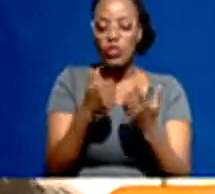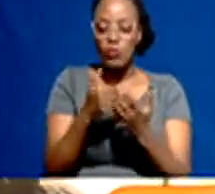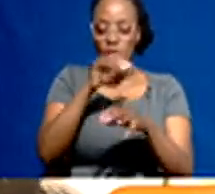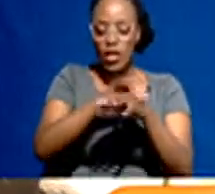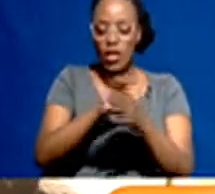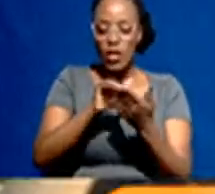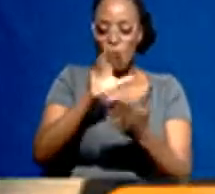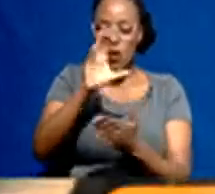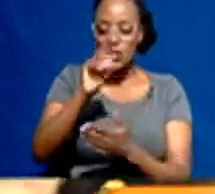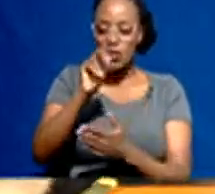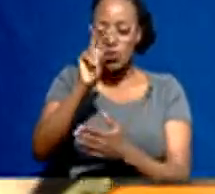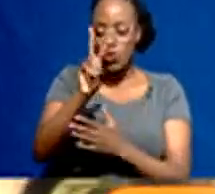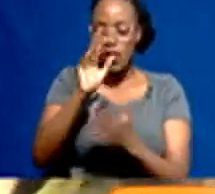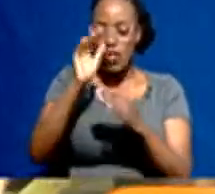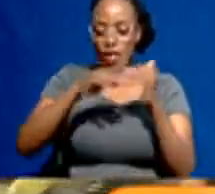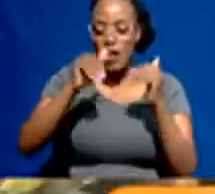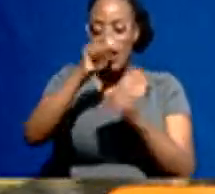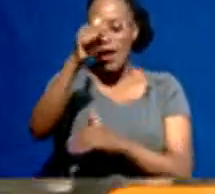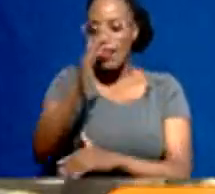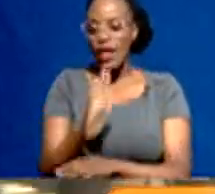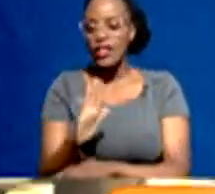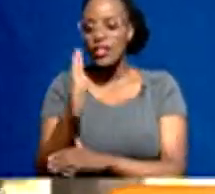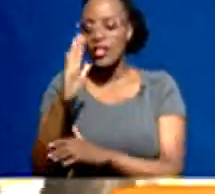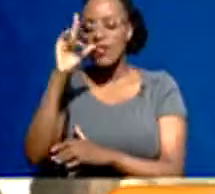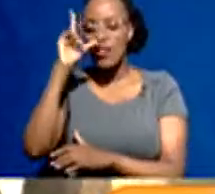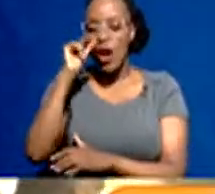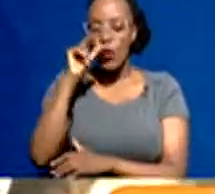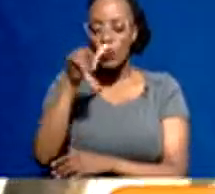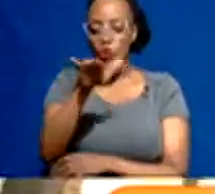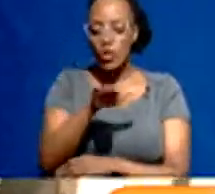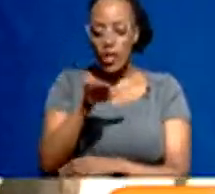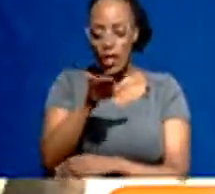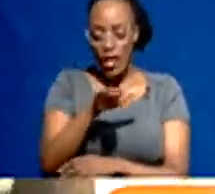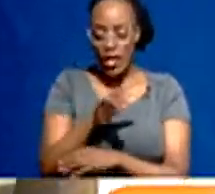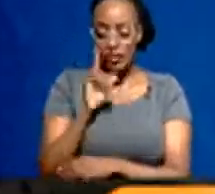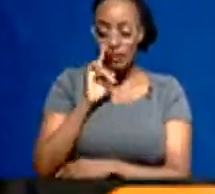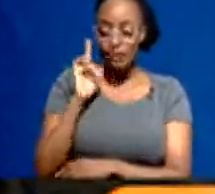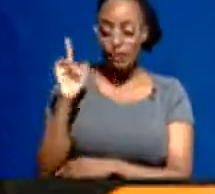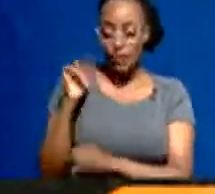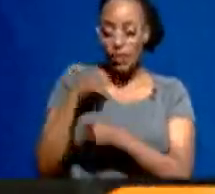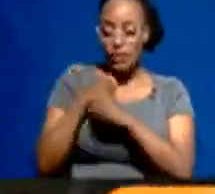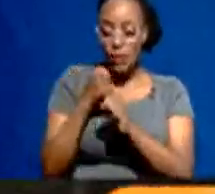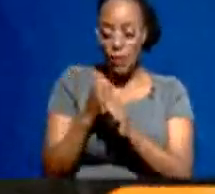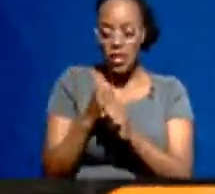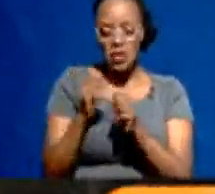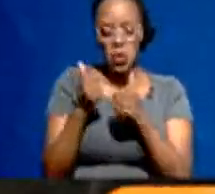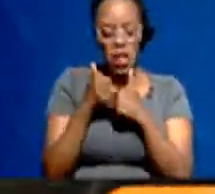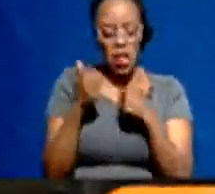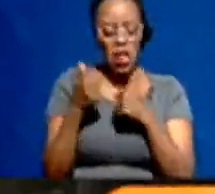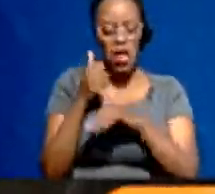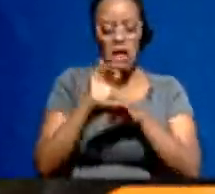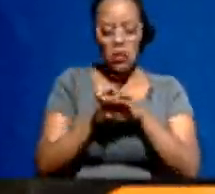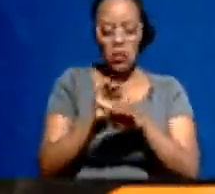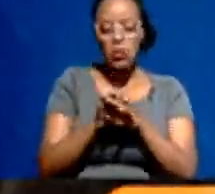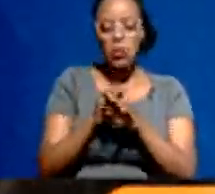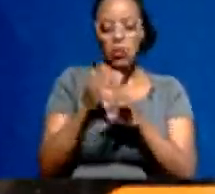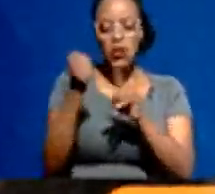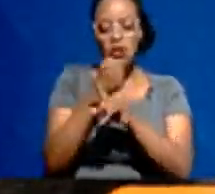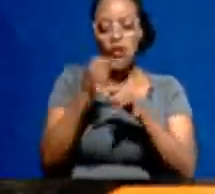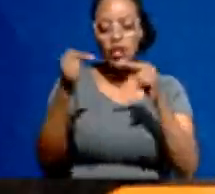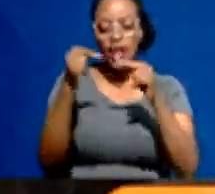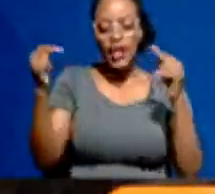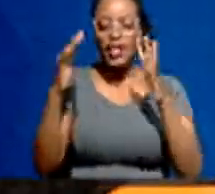carbon than any other tree species in the coastal area. This makes them well equipped to fight climate